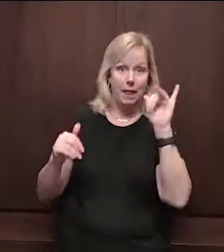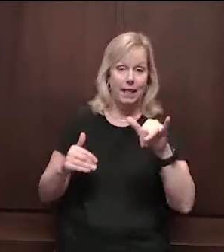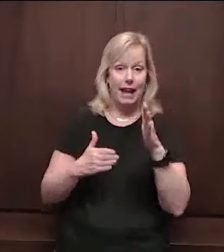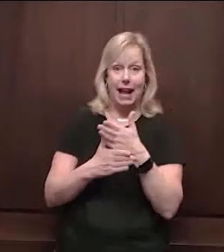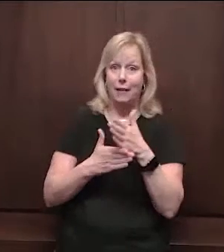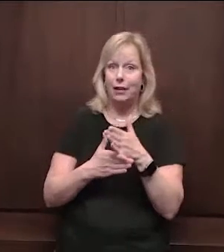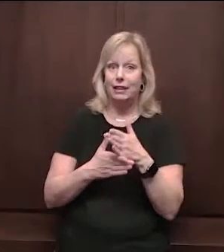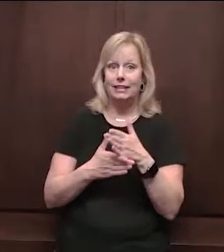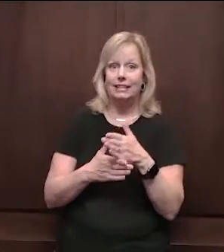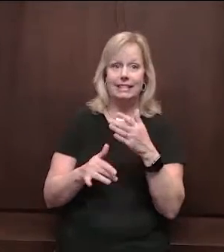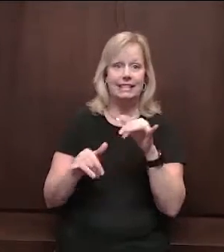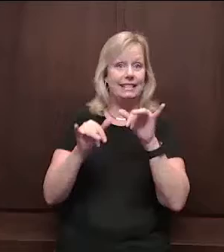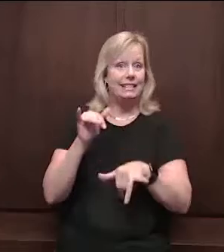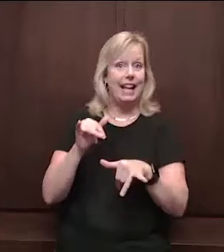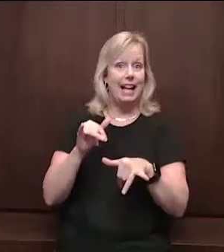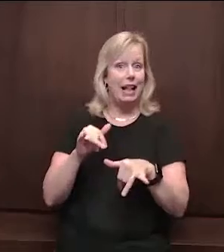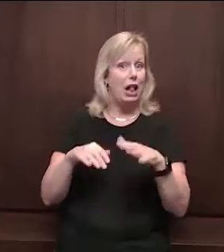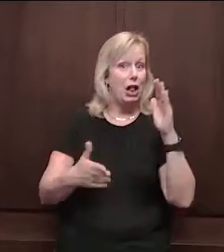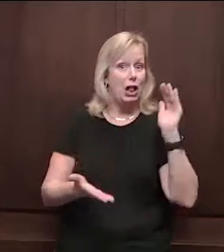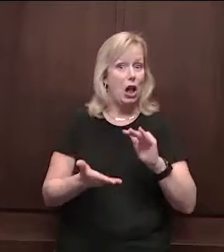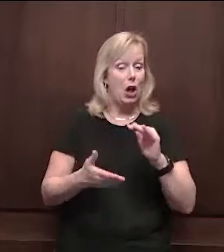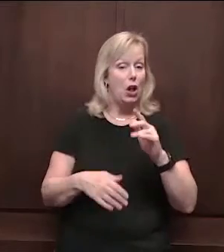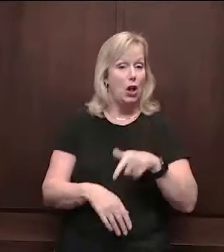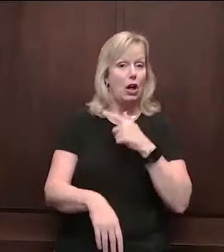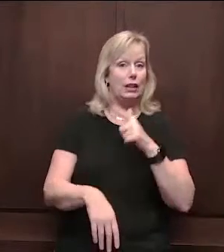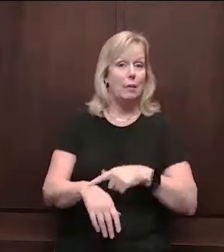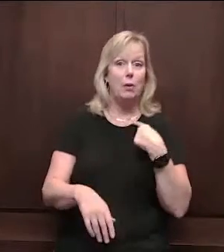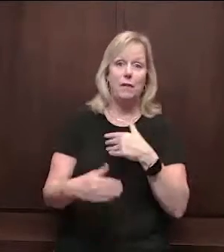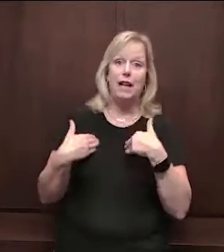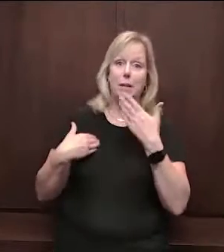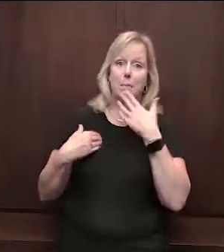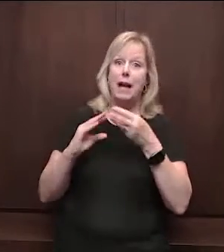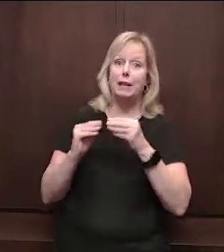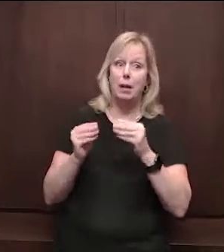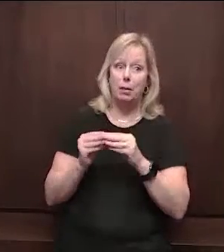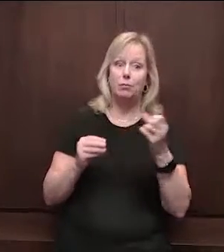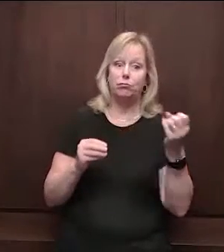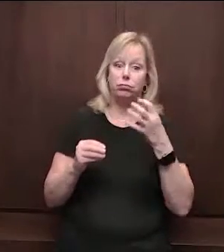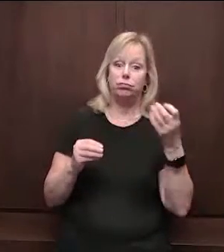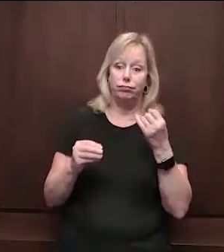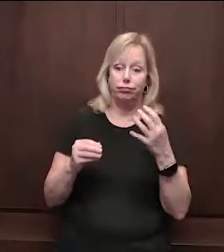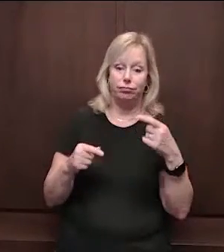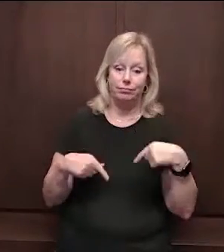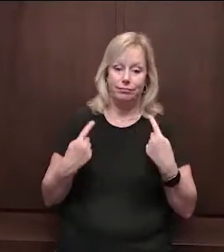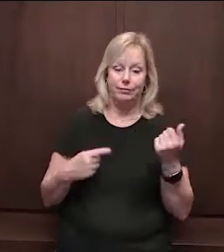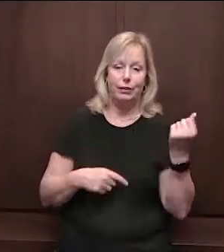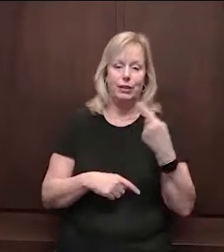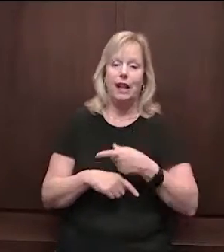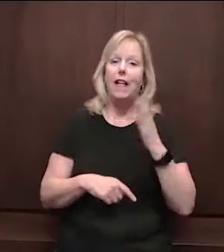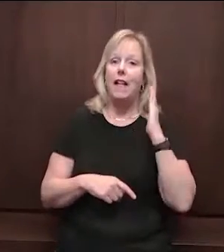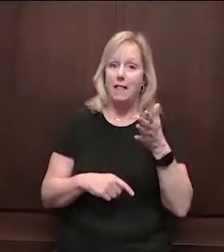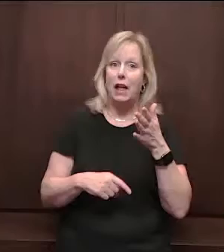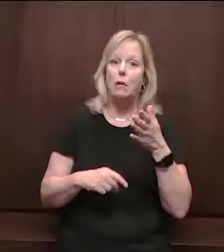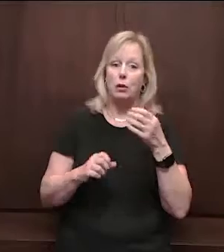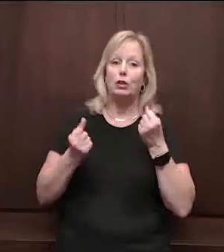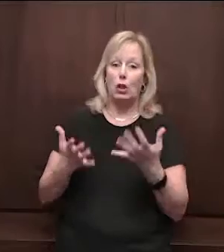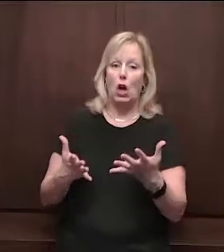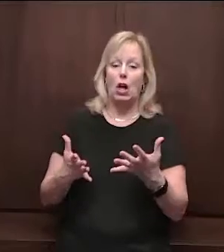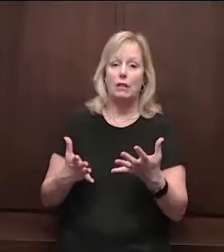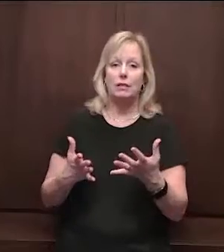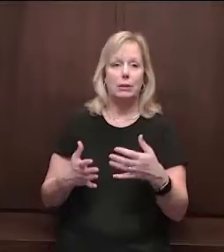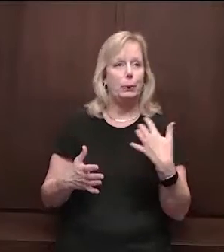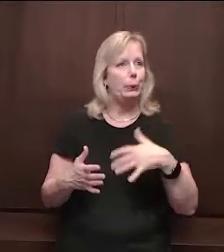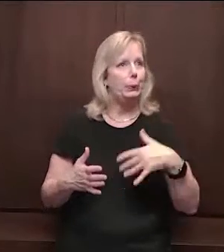rolling average to stay that low for long because we've had some bad numbers the last few days, and that's all going to factor into a